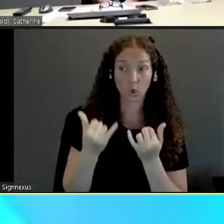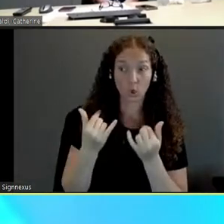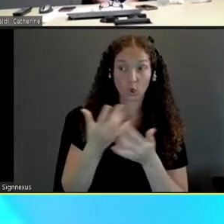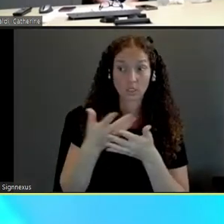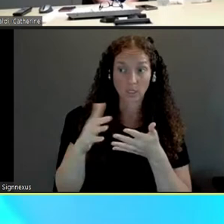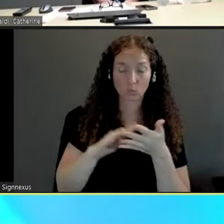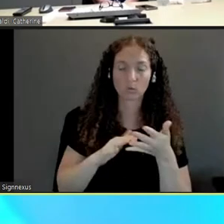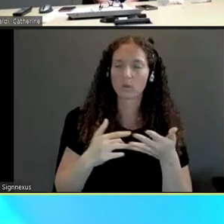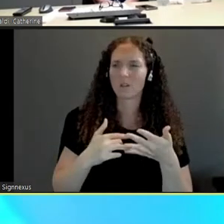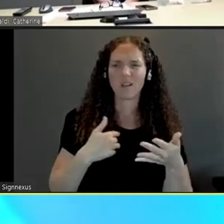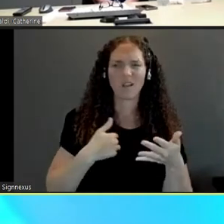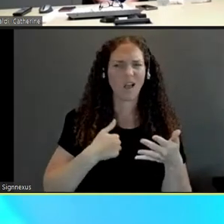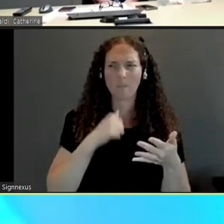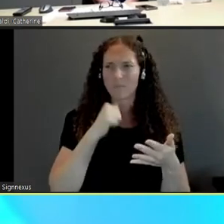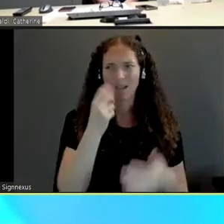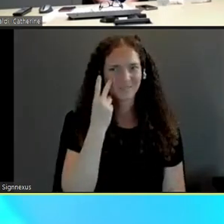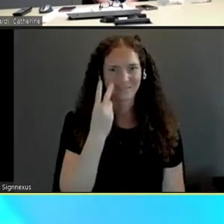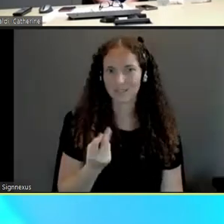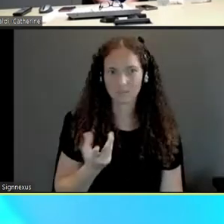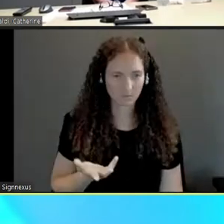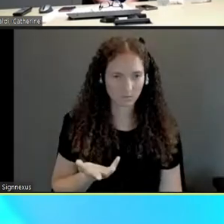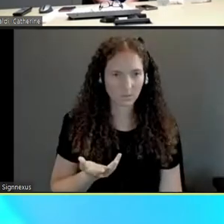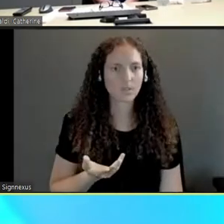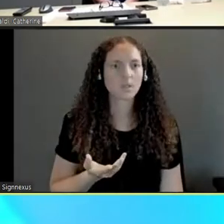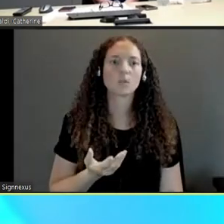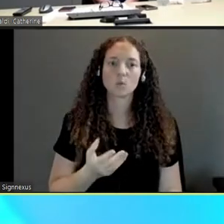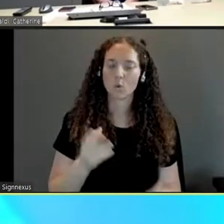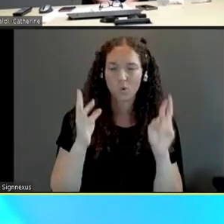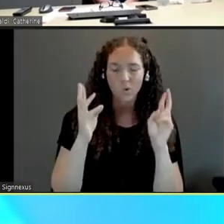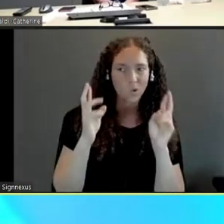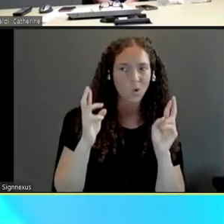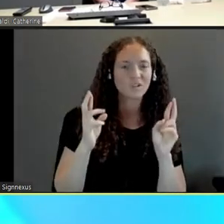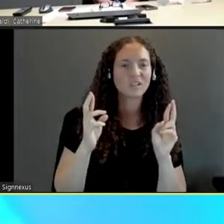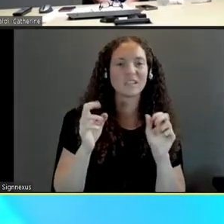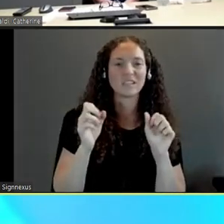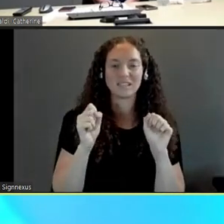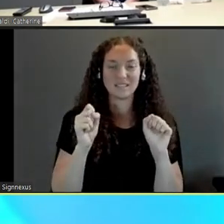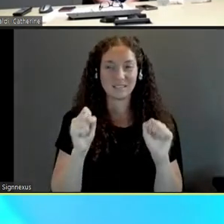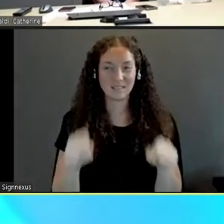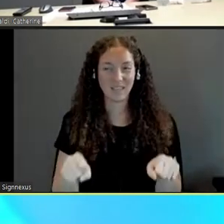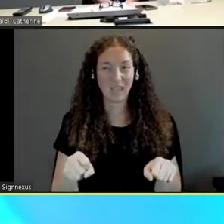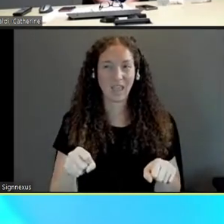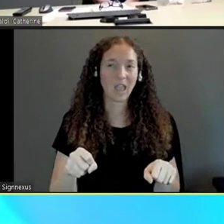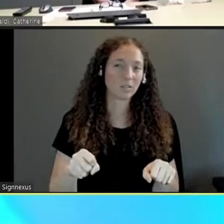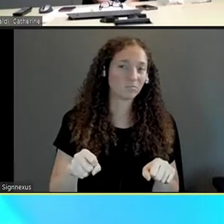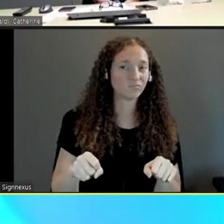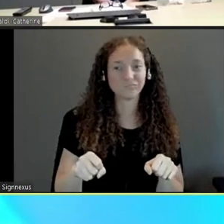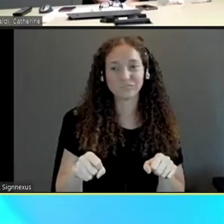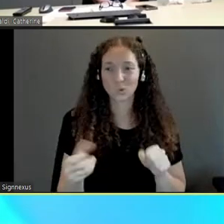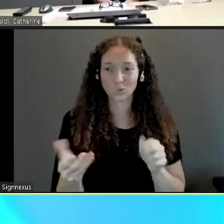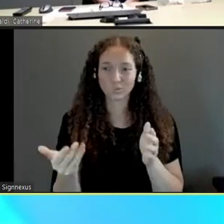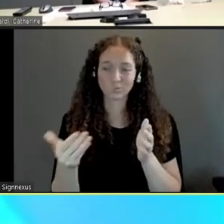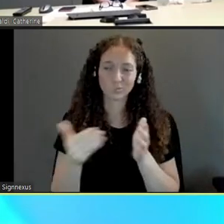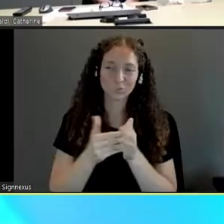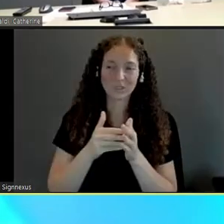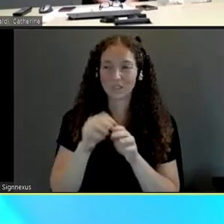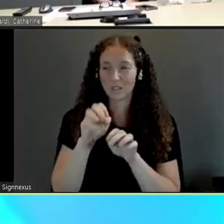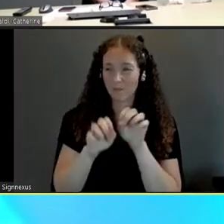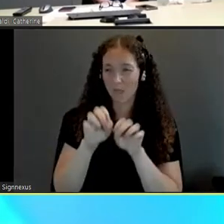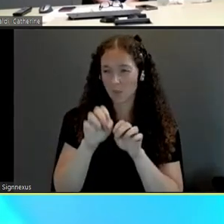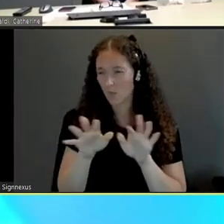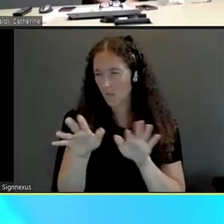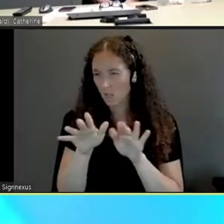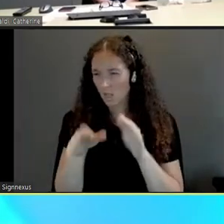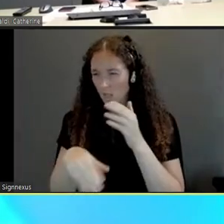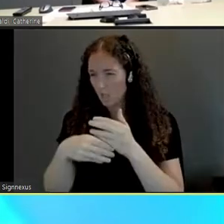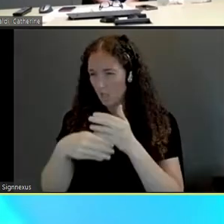that at all. So hopefully that can be reevaluated, because then we can get more people back on the main line.